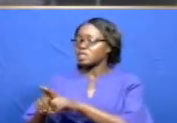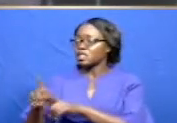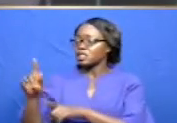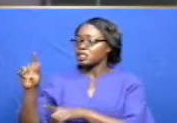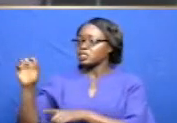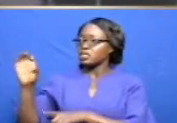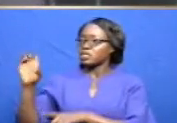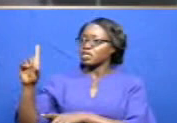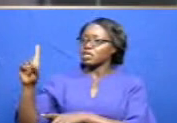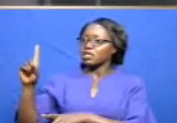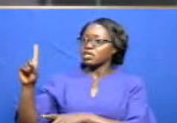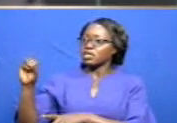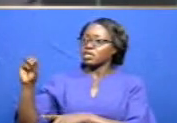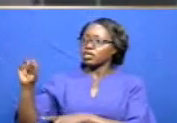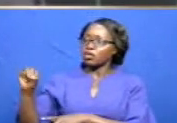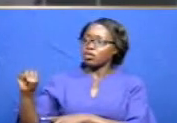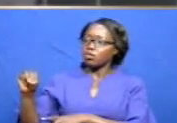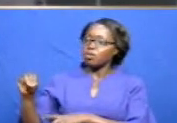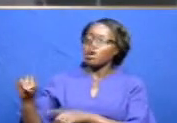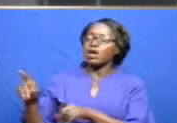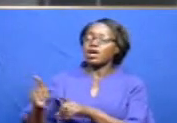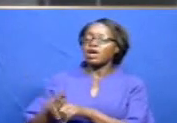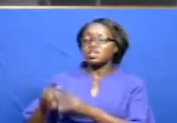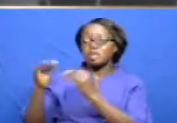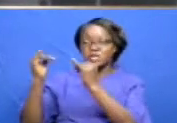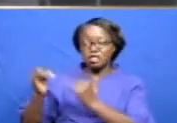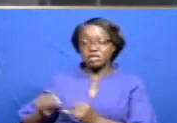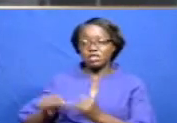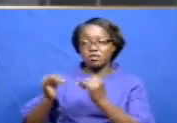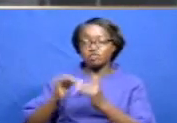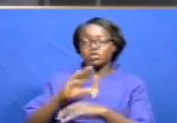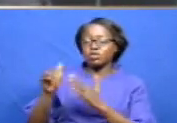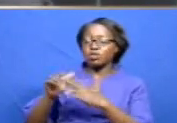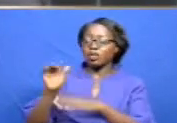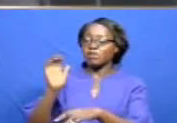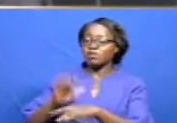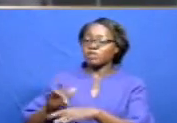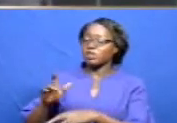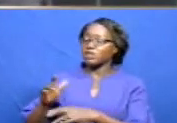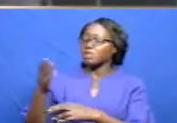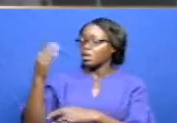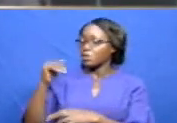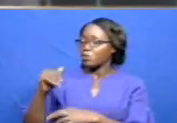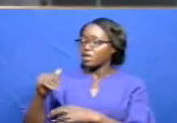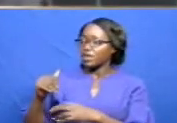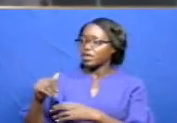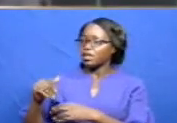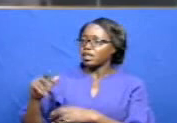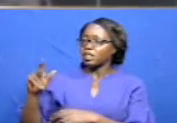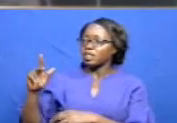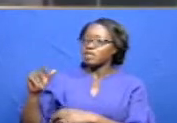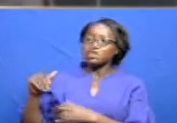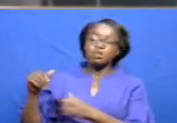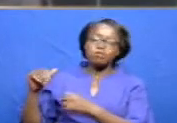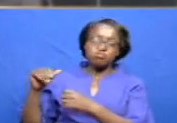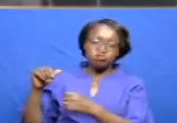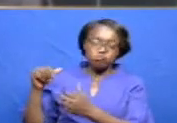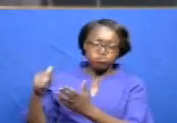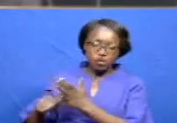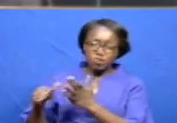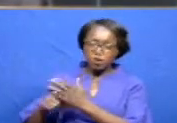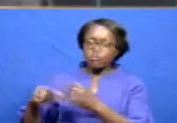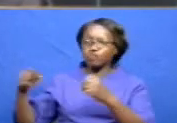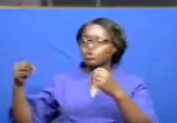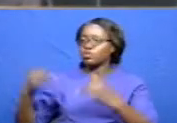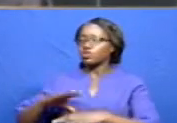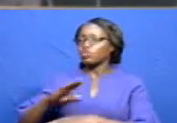as individuals, as Mugo, as Alan, we've all been hit by a pandemic that really came as a shocker